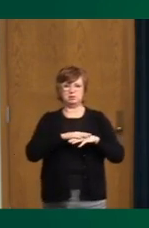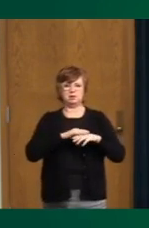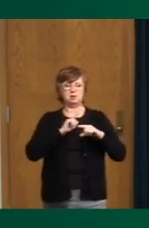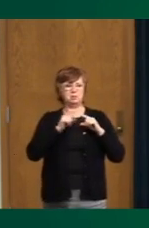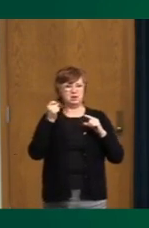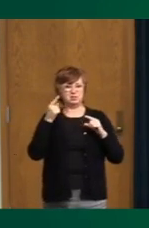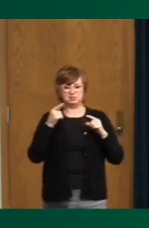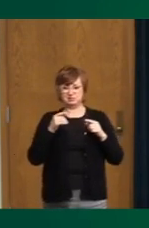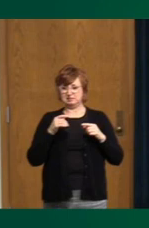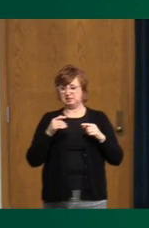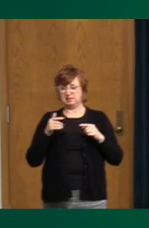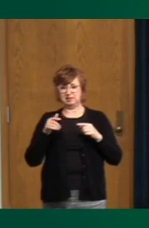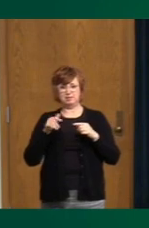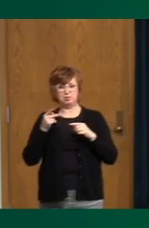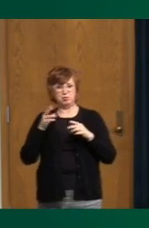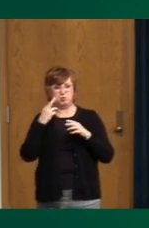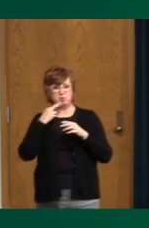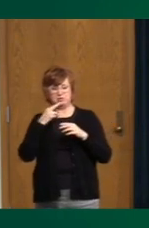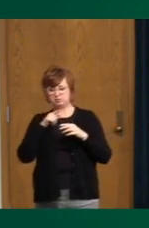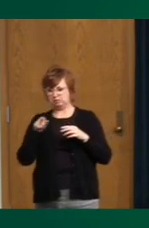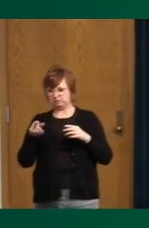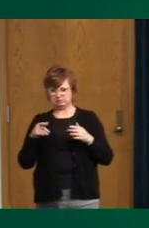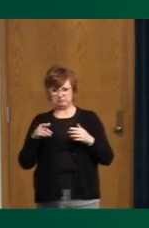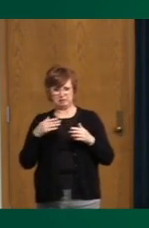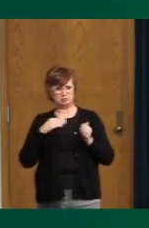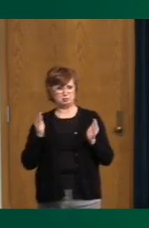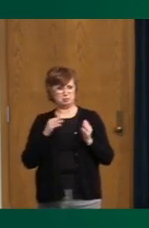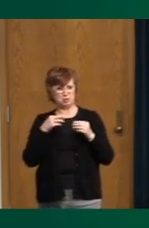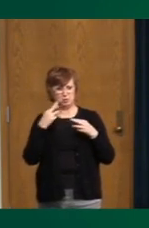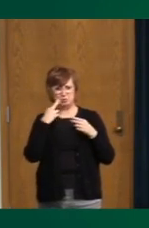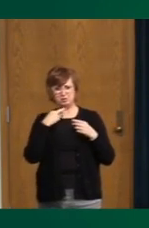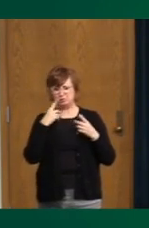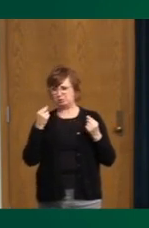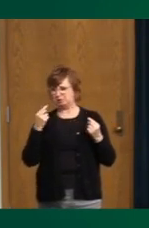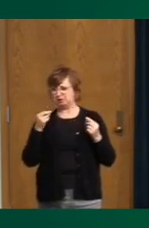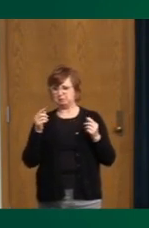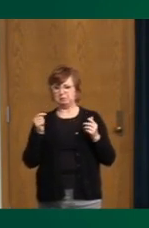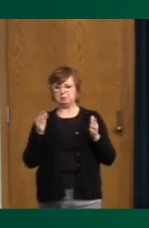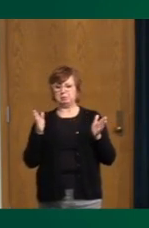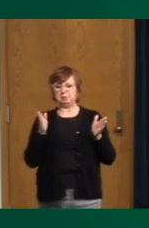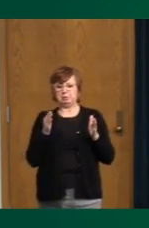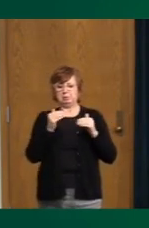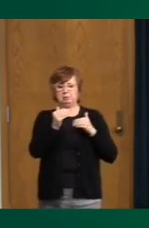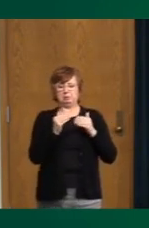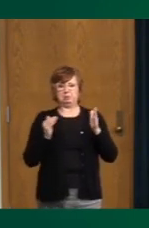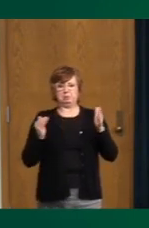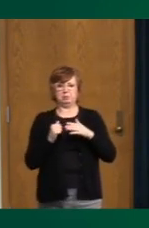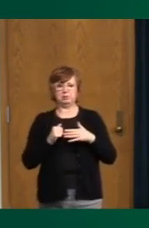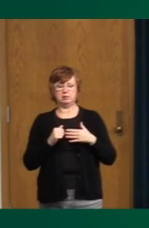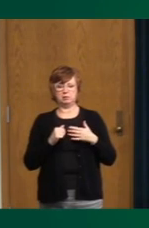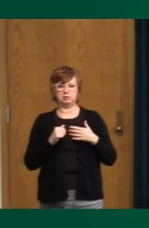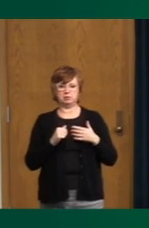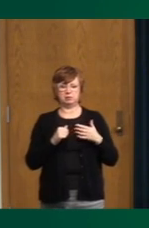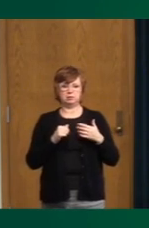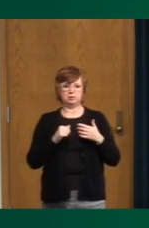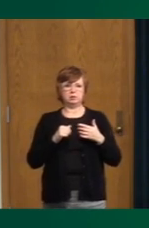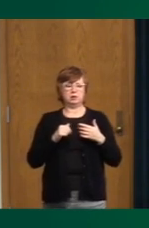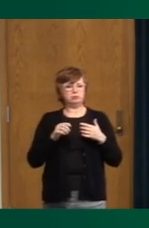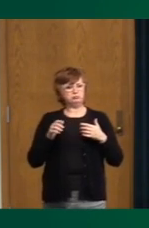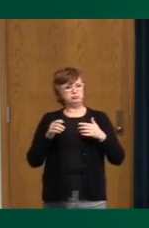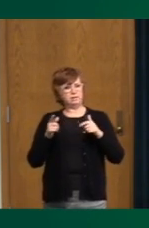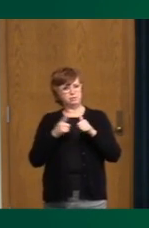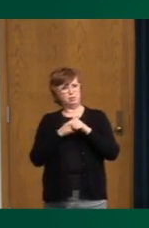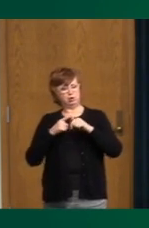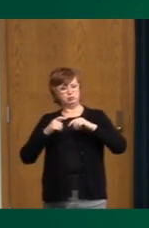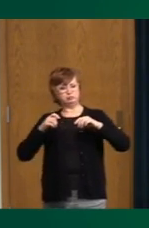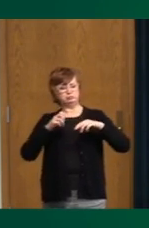of tables, don't have the 2-meter separation between people who are not from within the same household. And I think that's where we need to go. So even